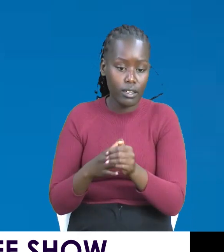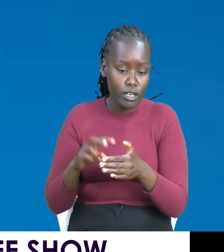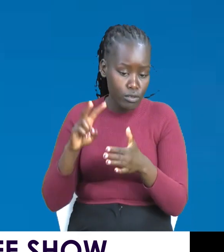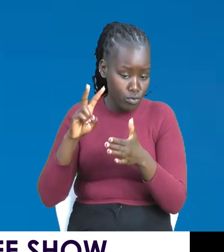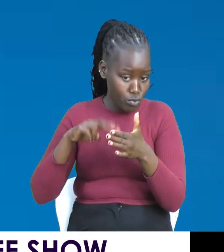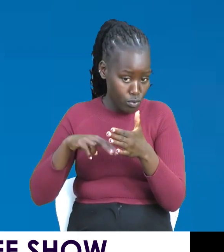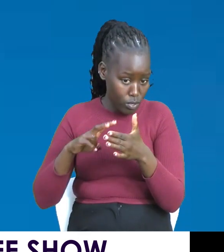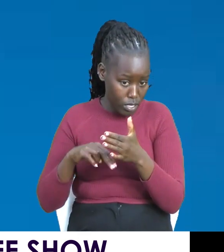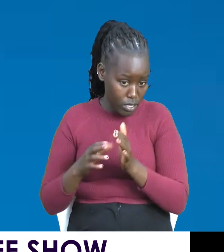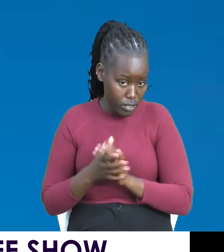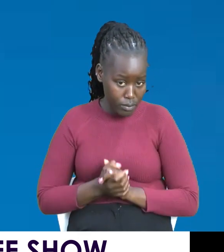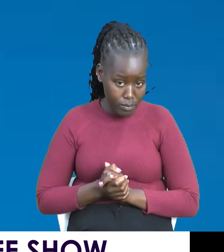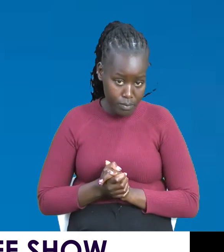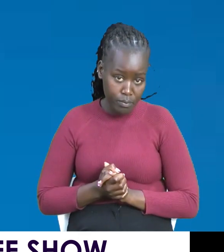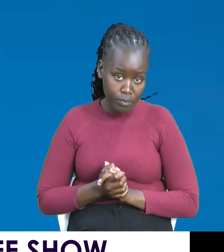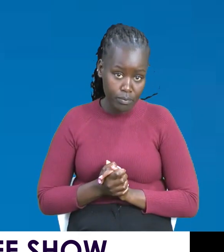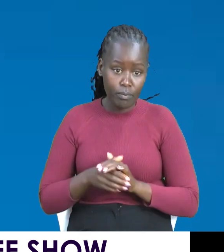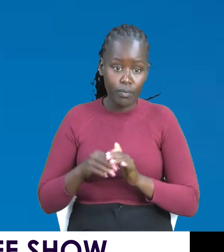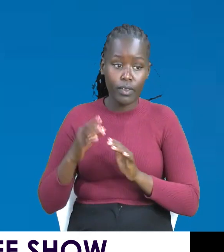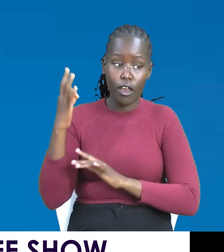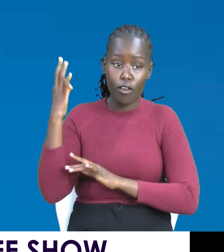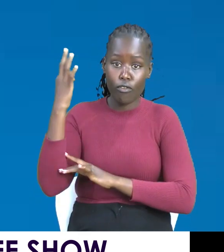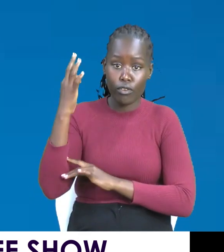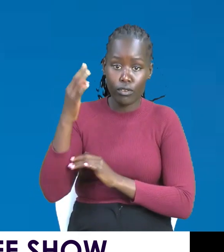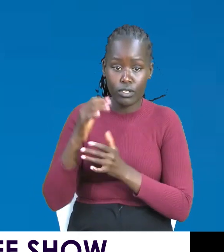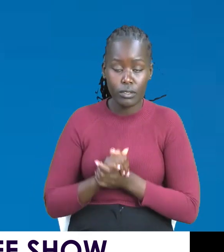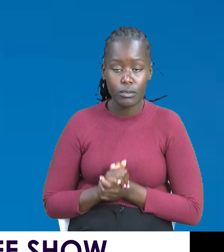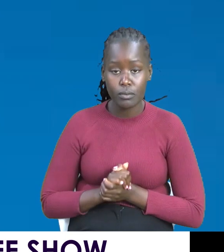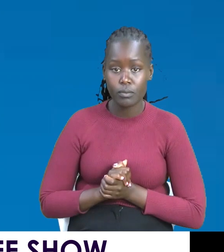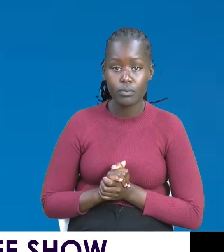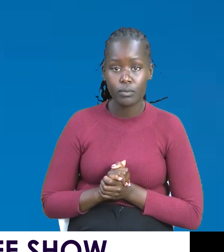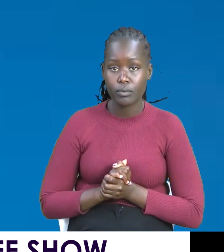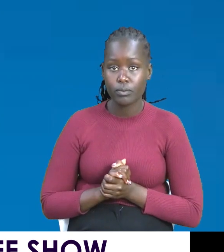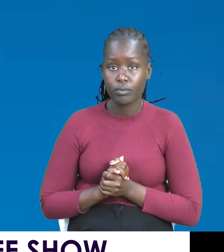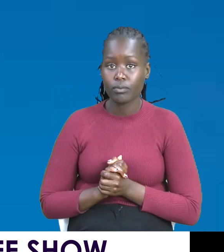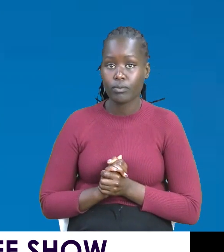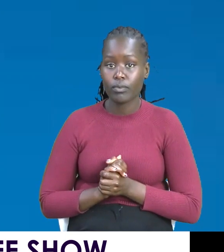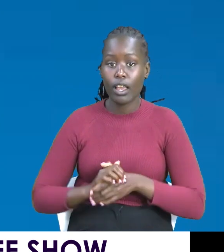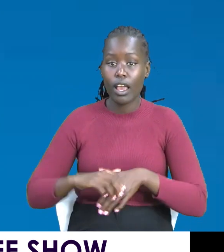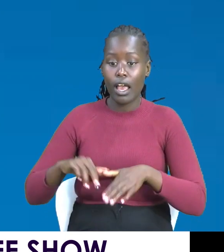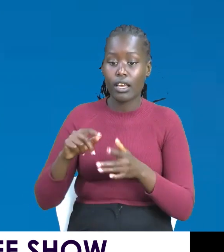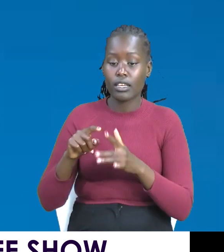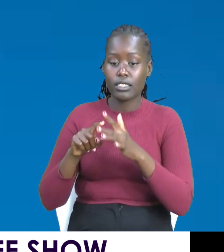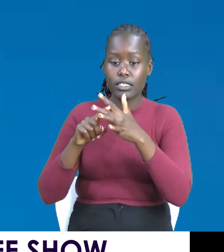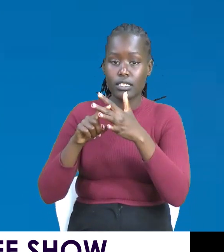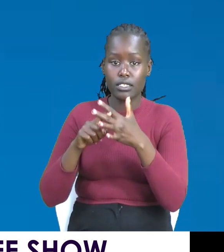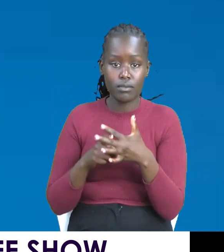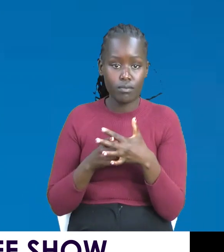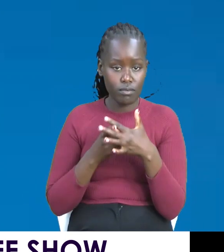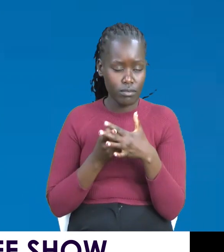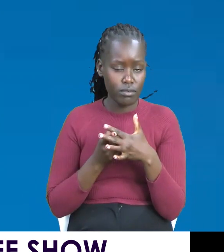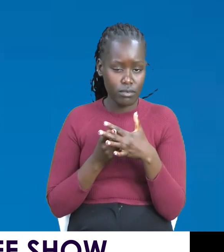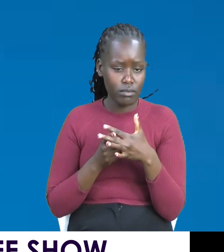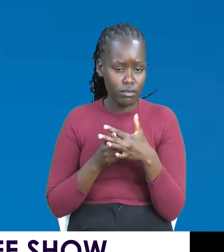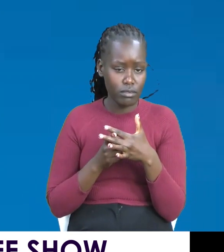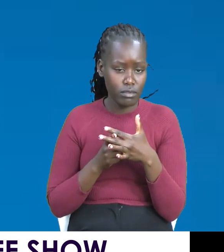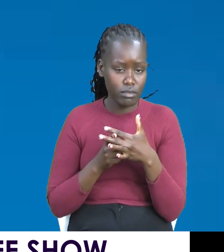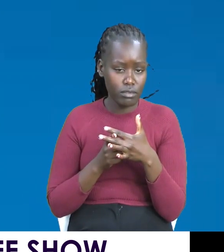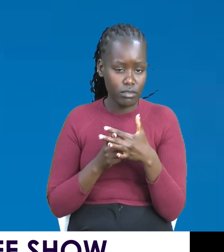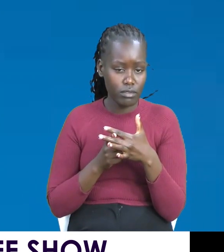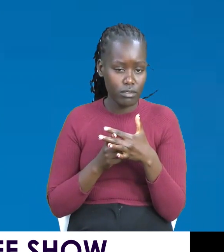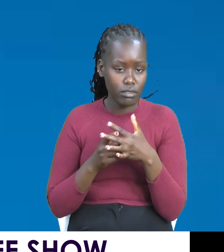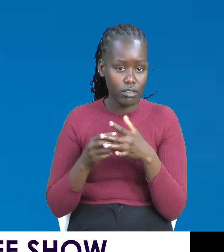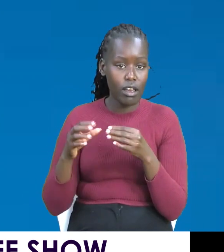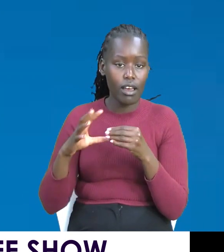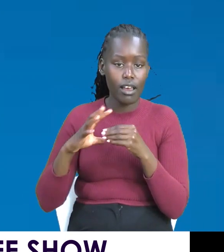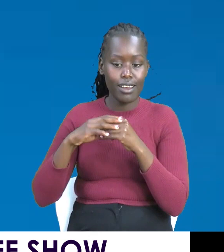read and to lead our future into. We should start appetizing ourselves,